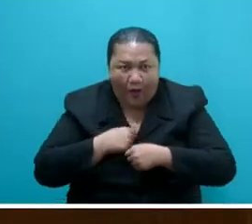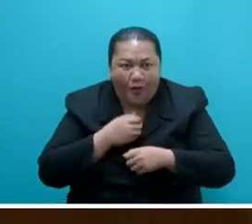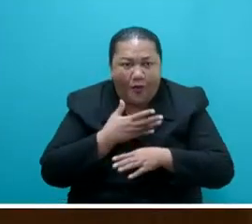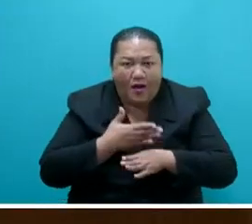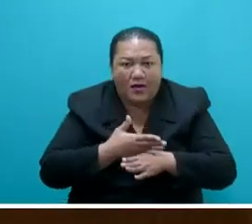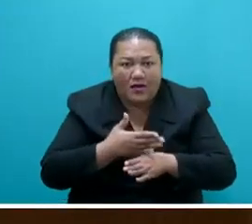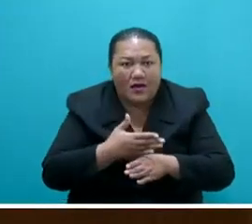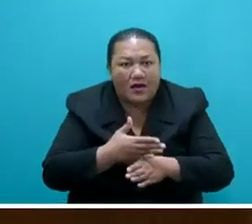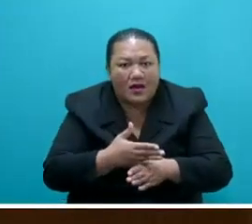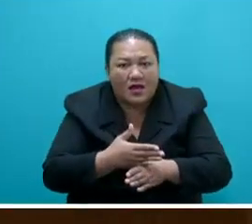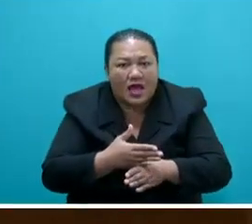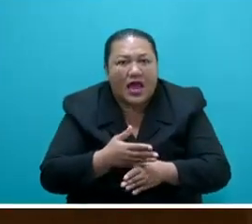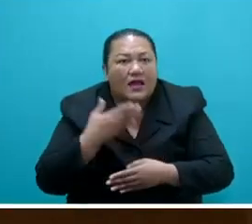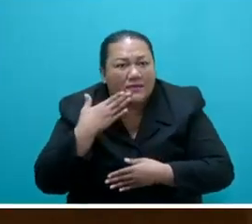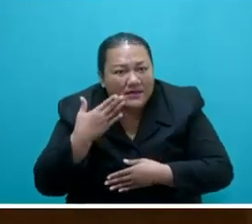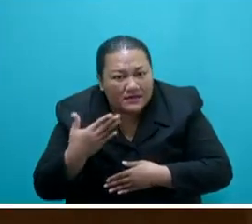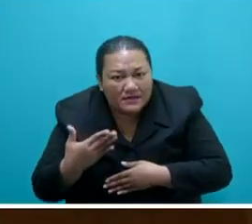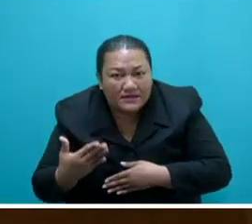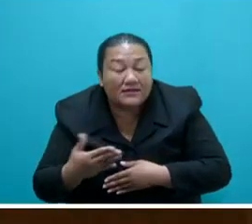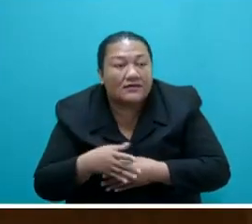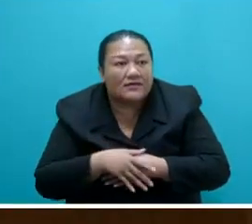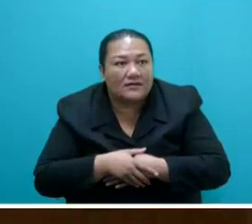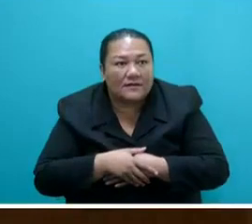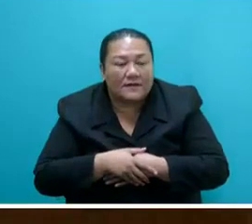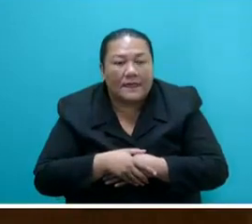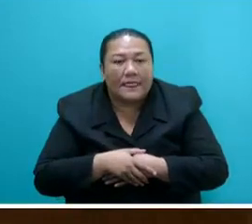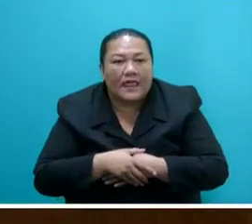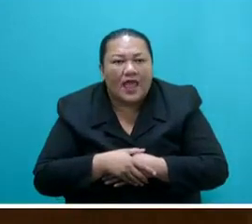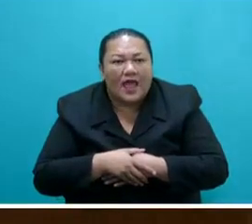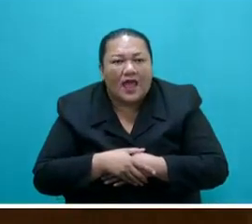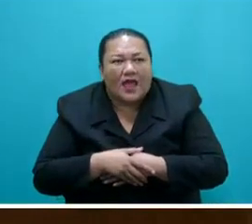Honorable Mbulitabo demeaned Fijian women and defended their abusers?